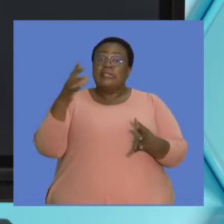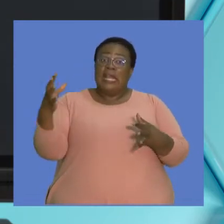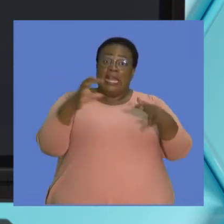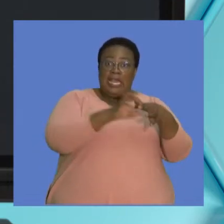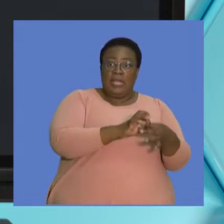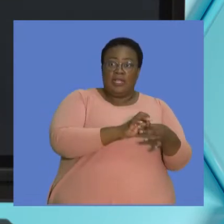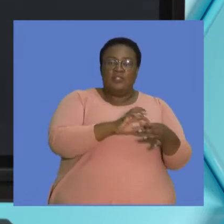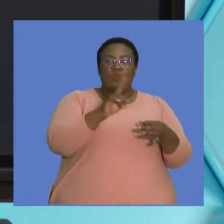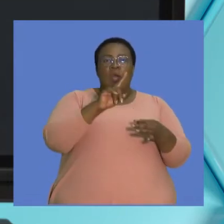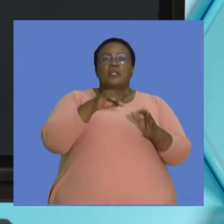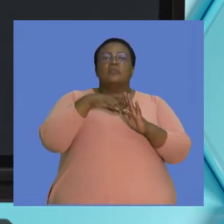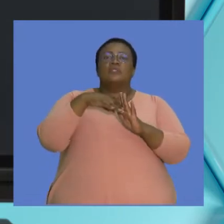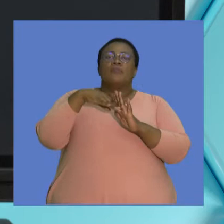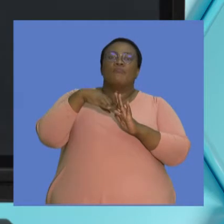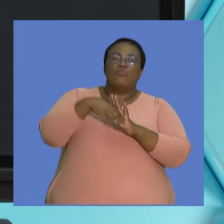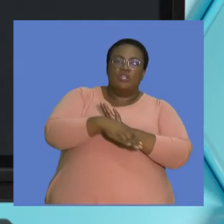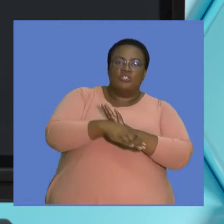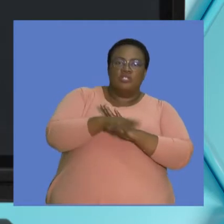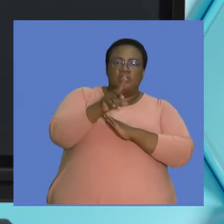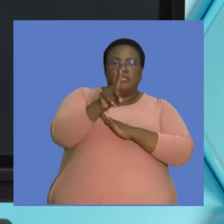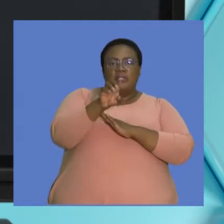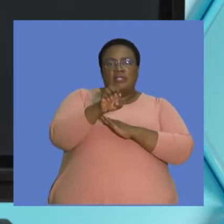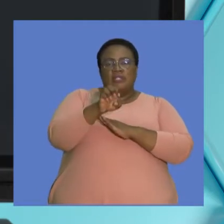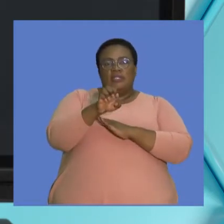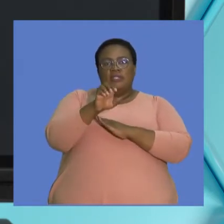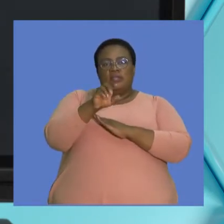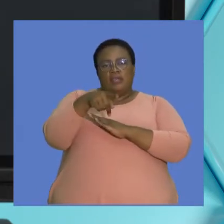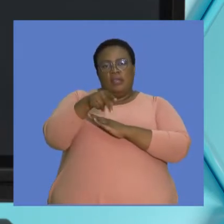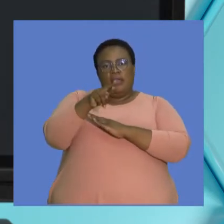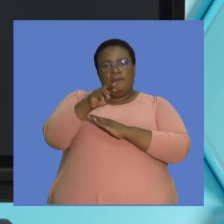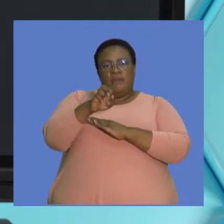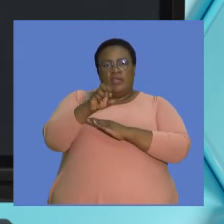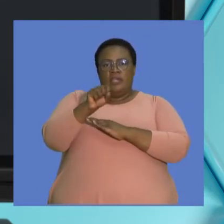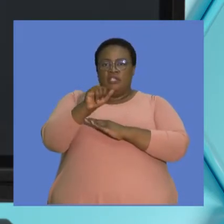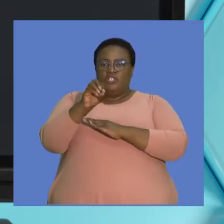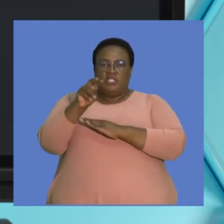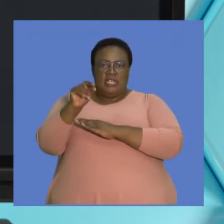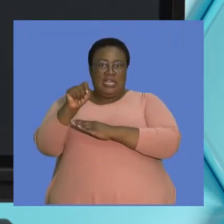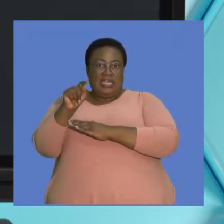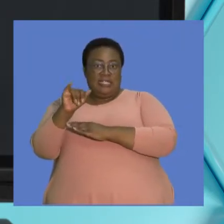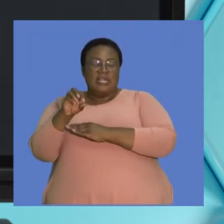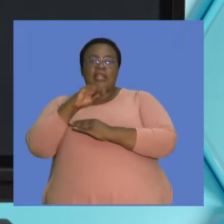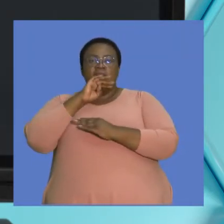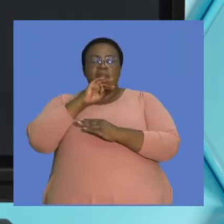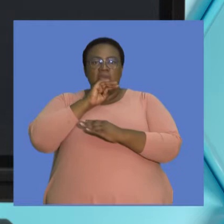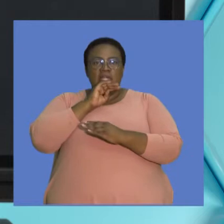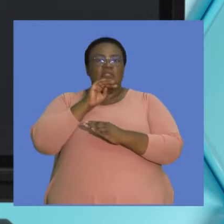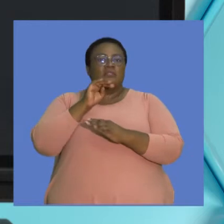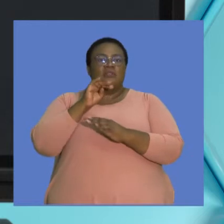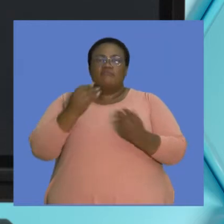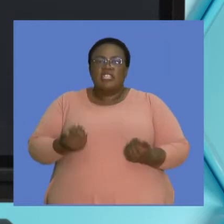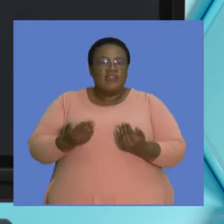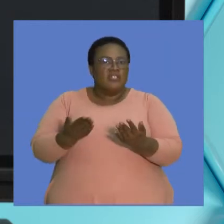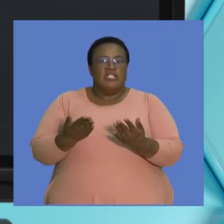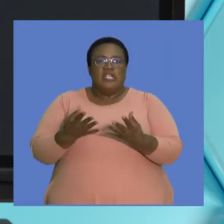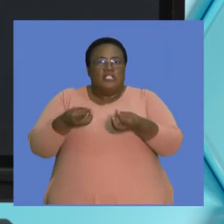call depreciation, which is the loss of value of goods and services. So that's what we're going really to be